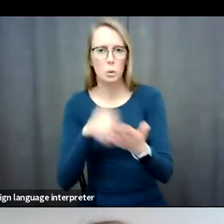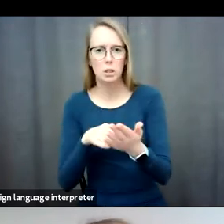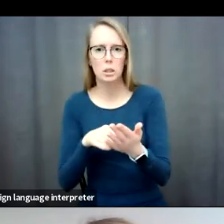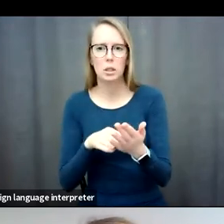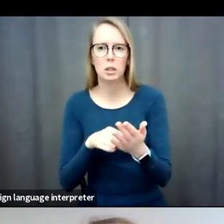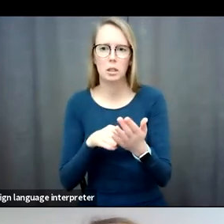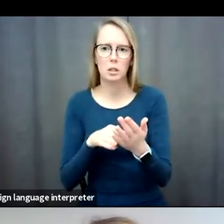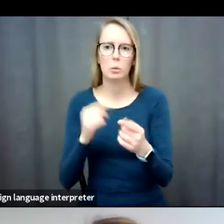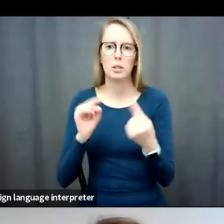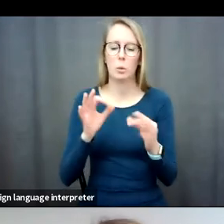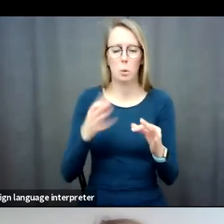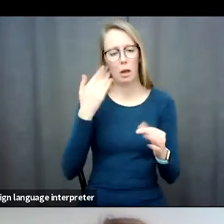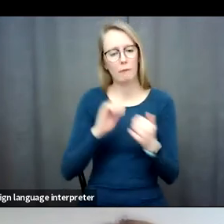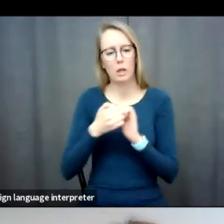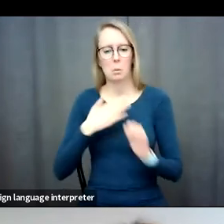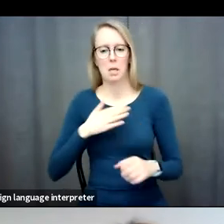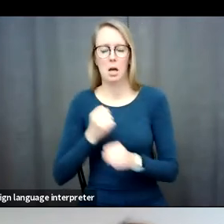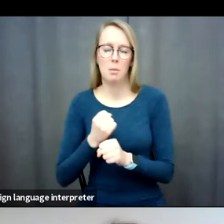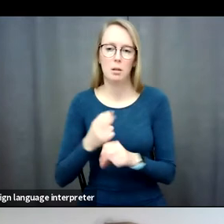this in my workplace? How can I,